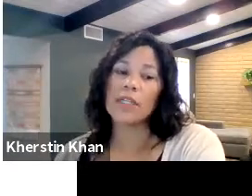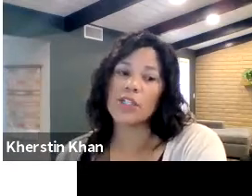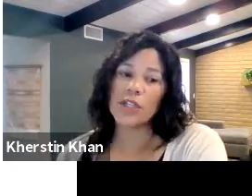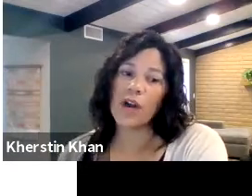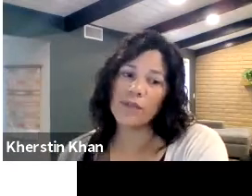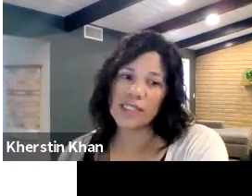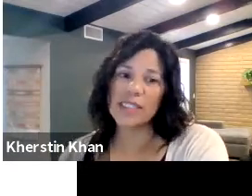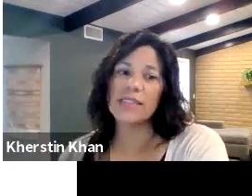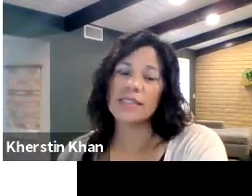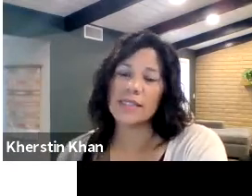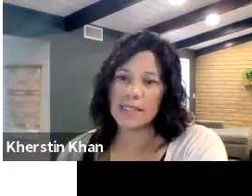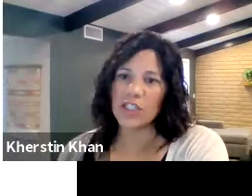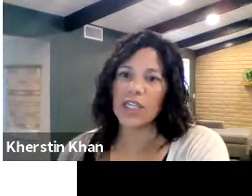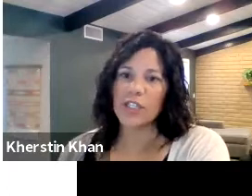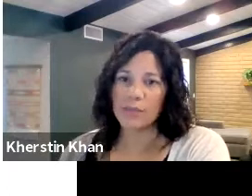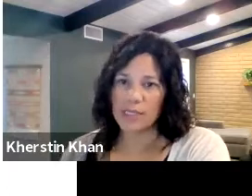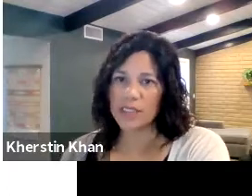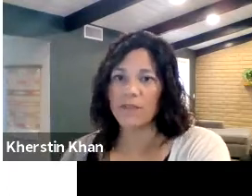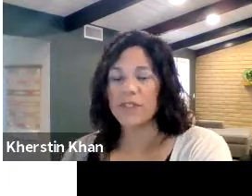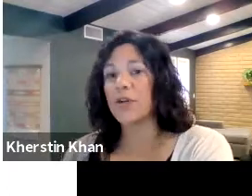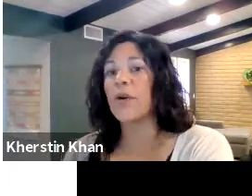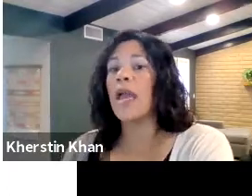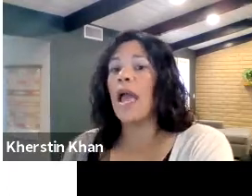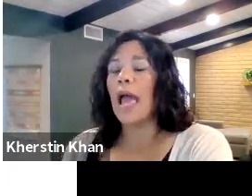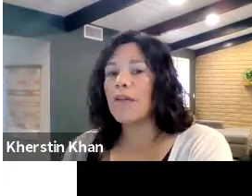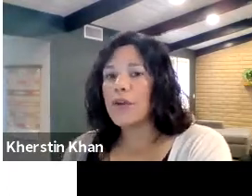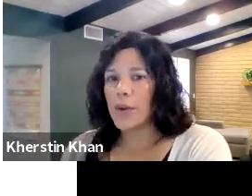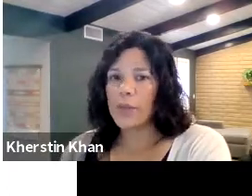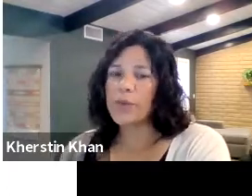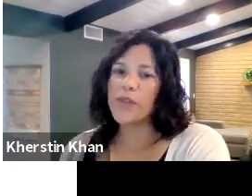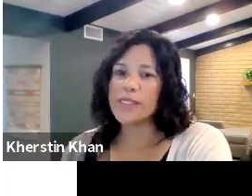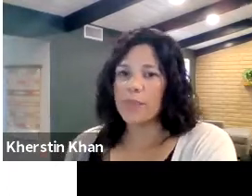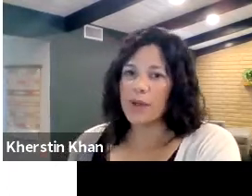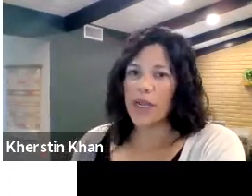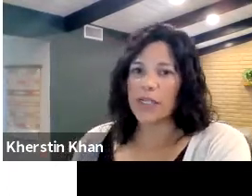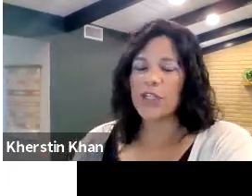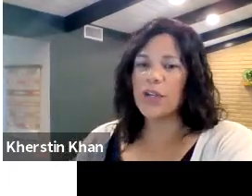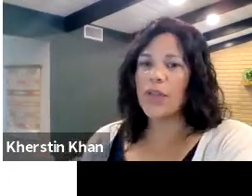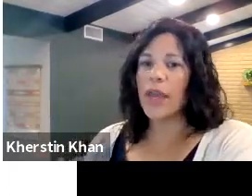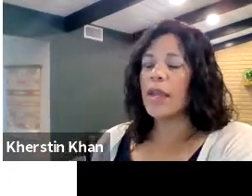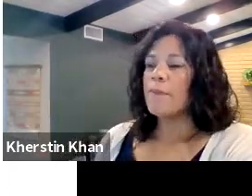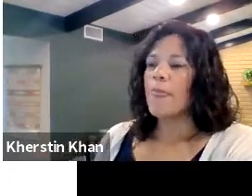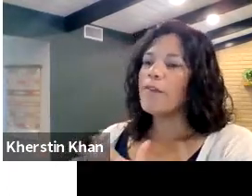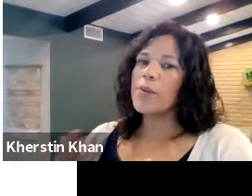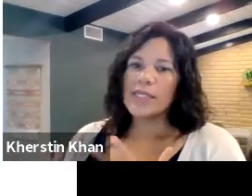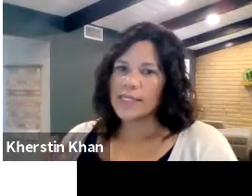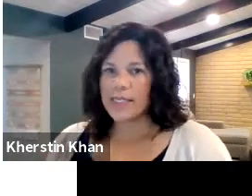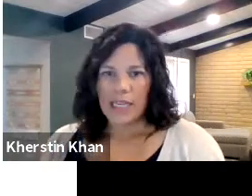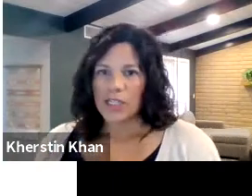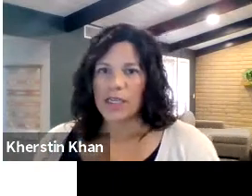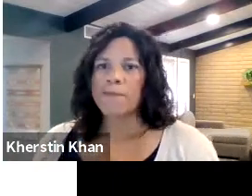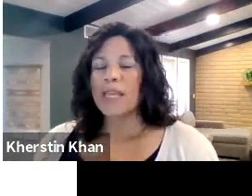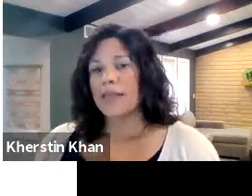our administrative offices, distance education, business office. So everyone, we put this up here to kind of show you that everyone